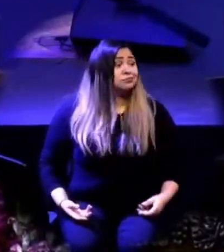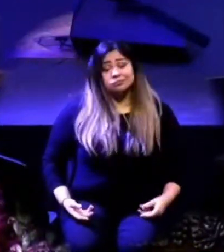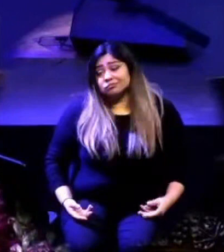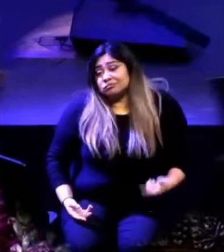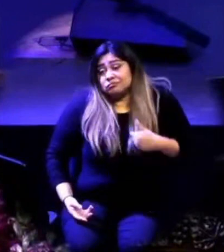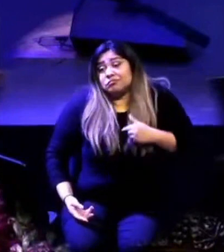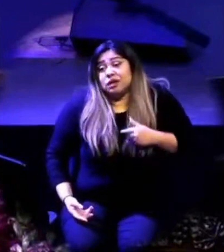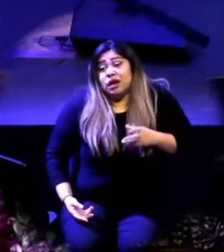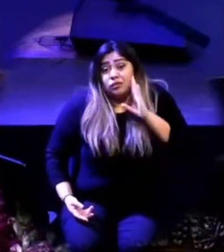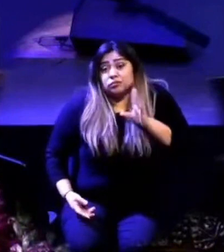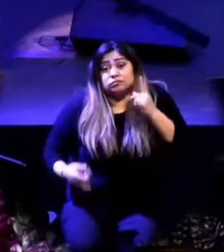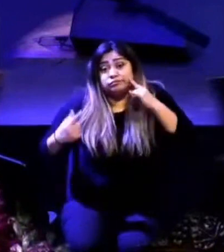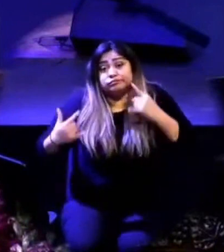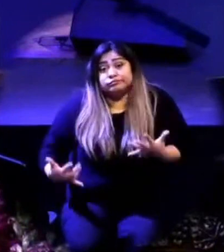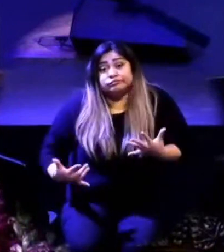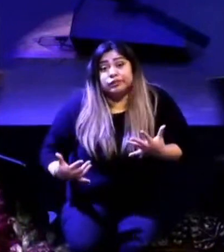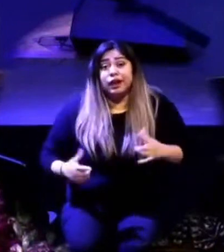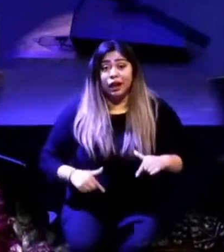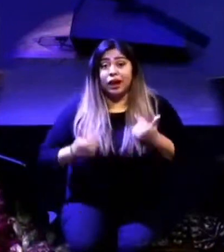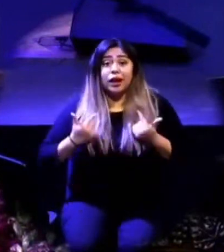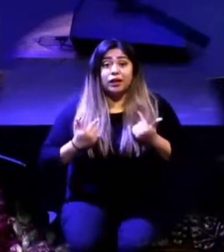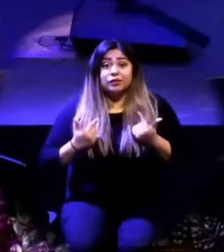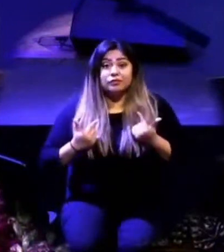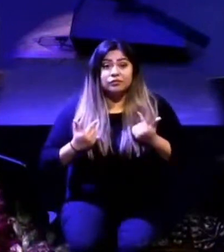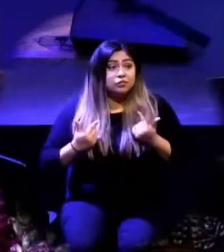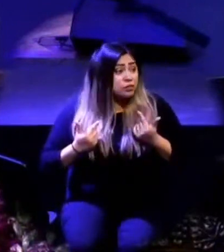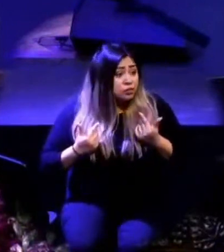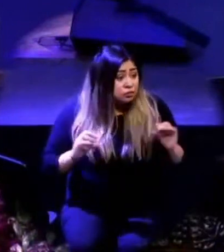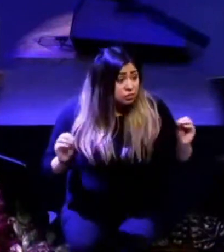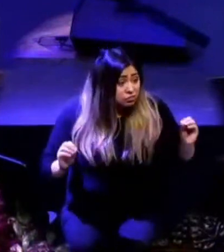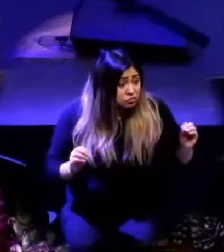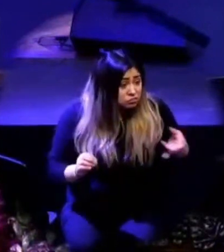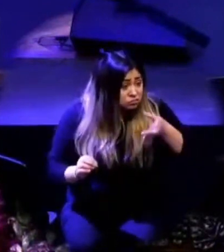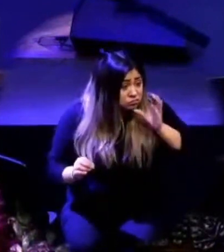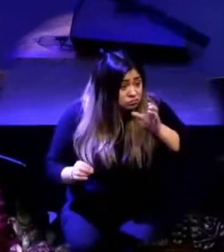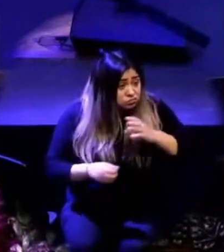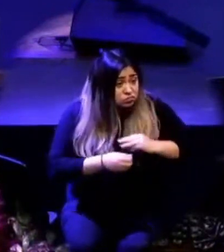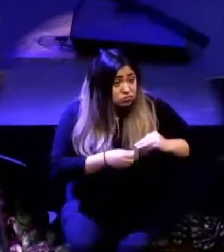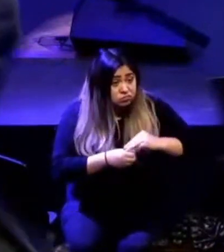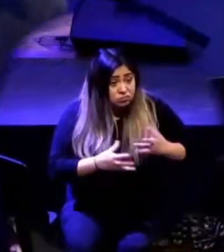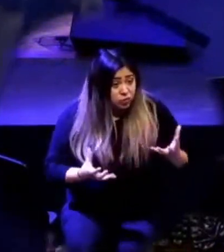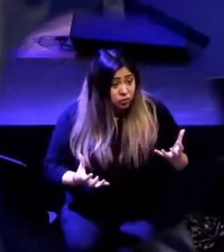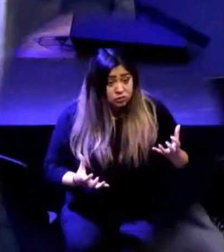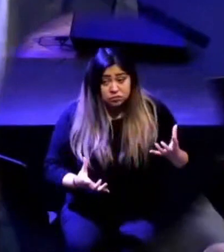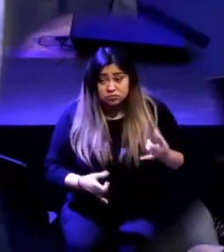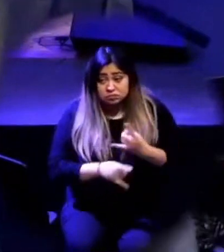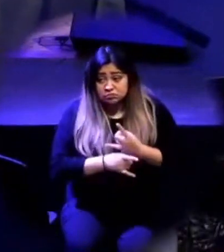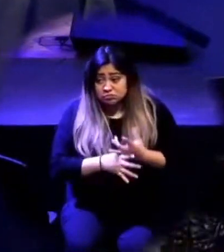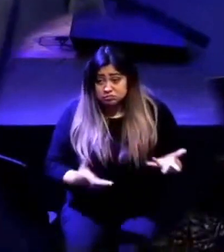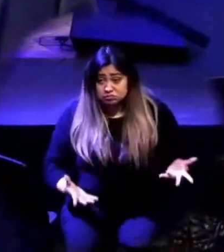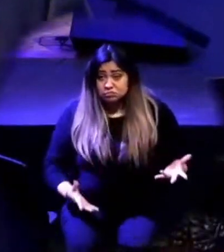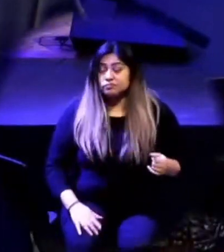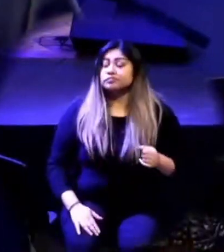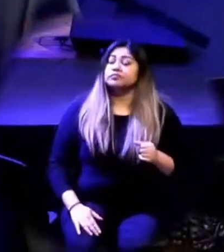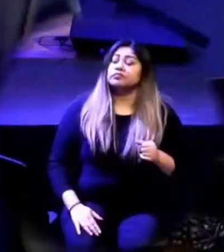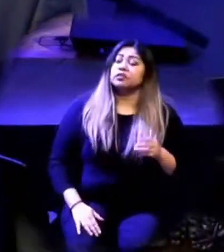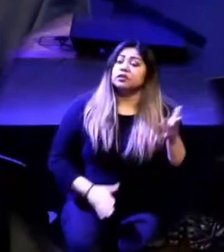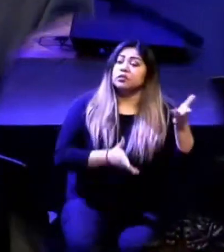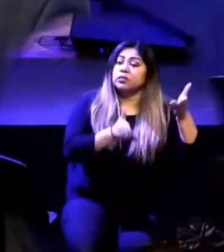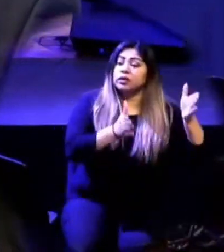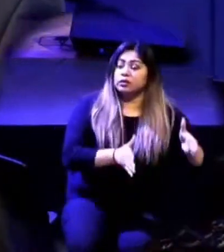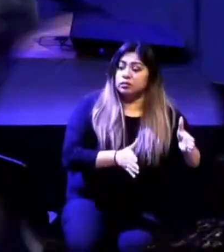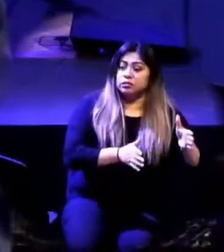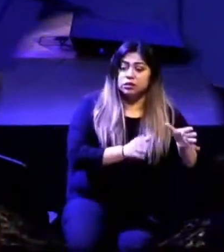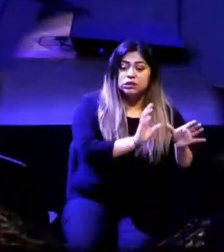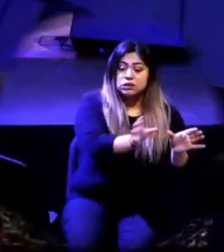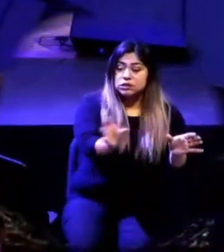live it anyway. And so she just goes, "All right." And nobody else wants a drink? And they said, "No." And I go around. Well, finally, the waiter gets back around to the drinks. And, you know,